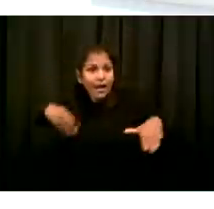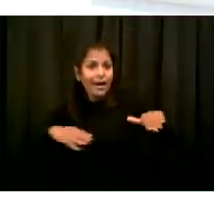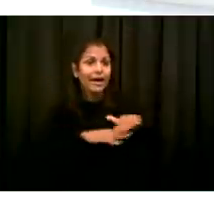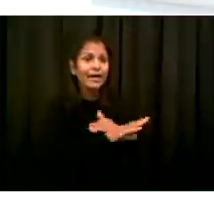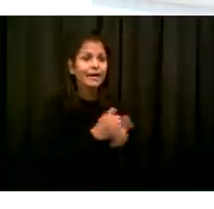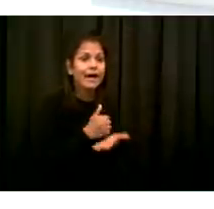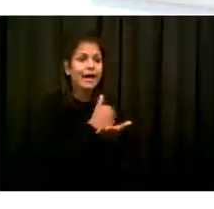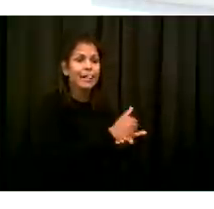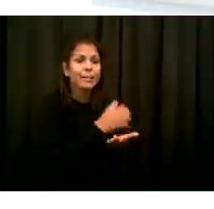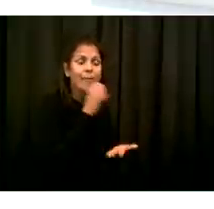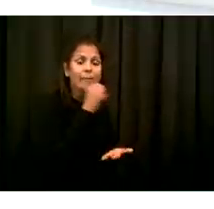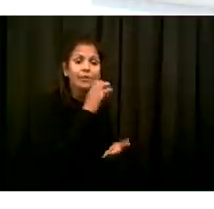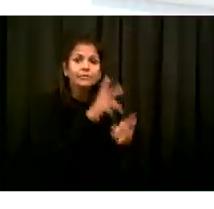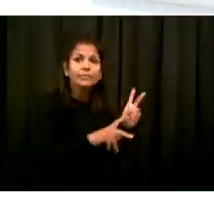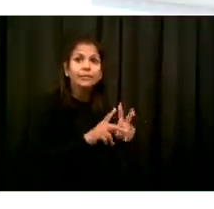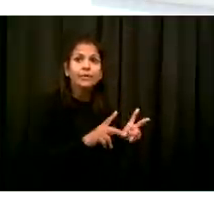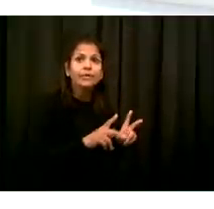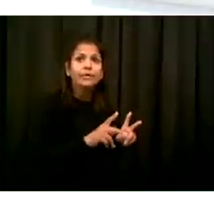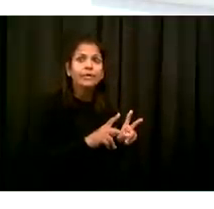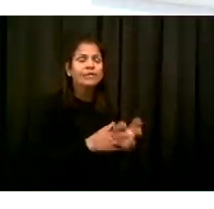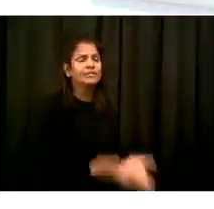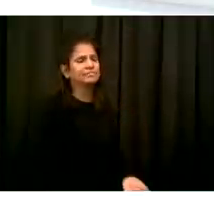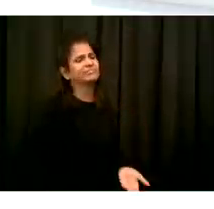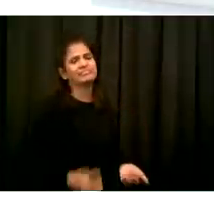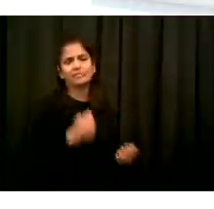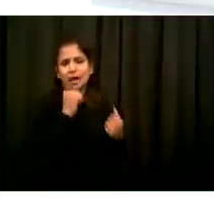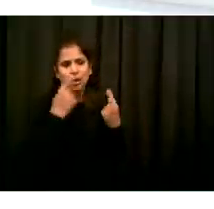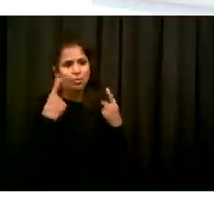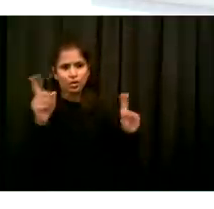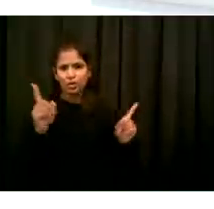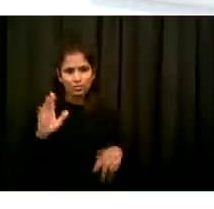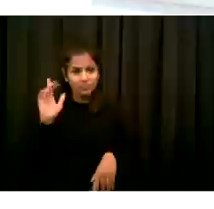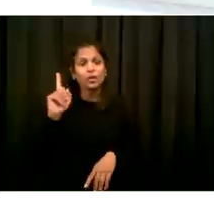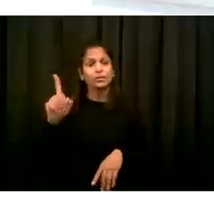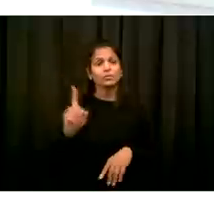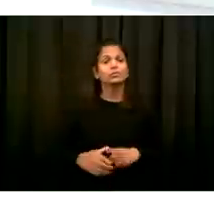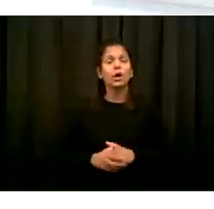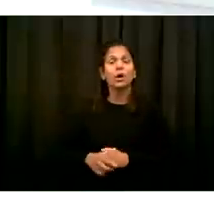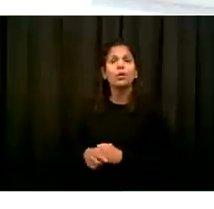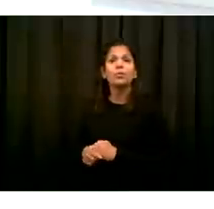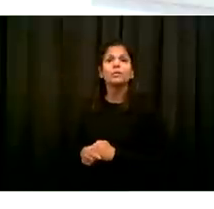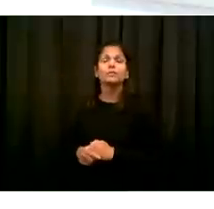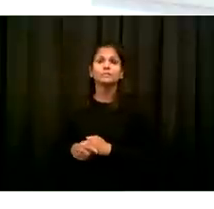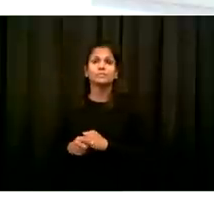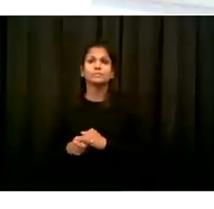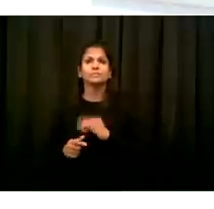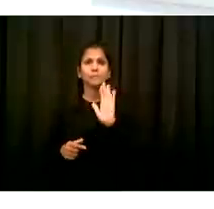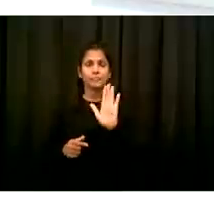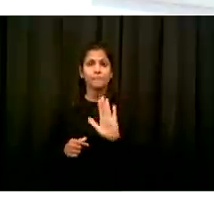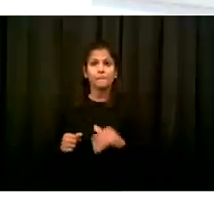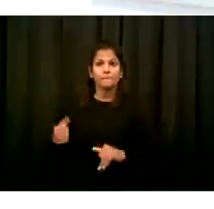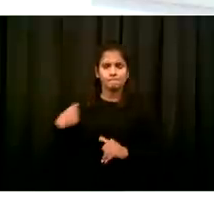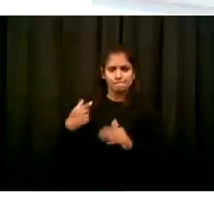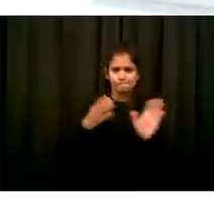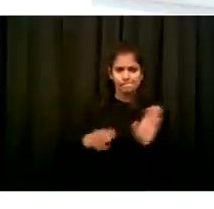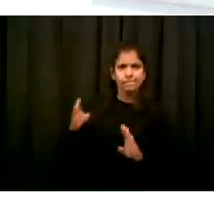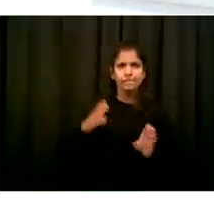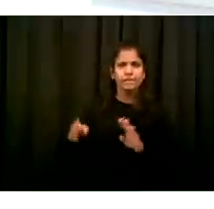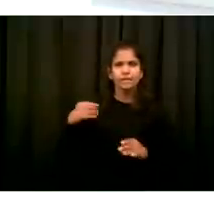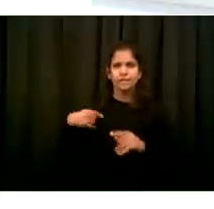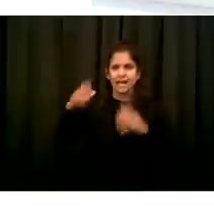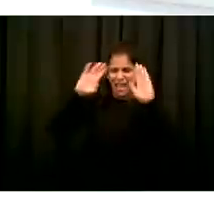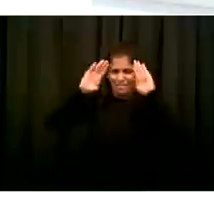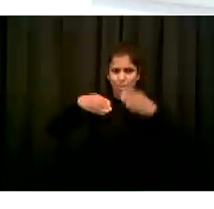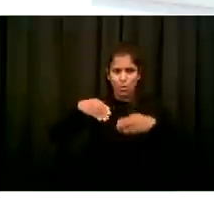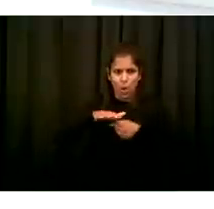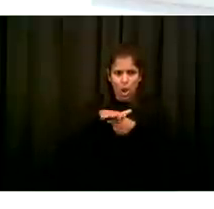that's why the plan that we have proposed focuses on geography in that way. But in addition